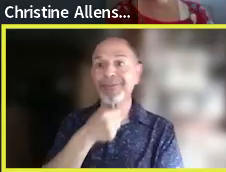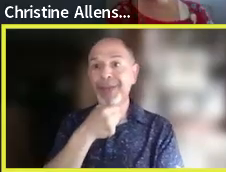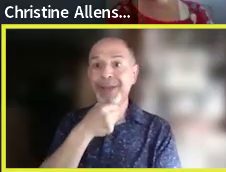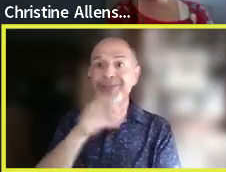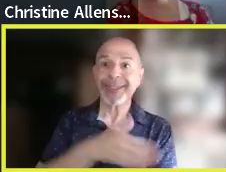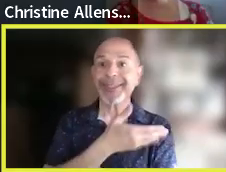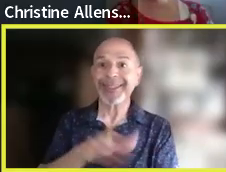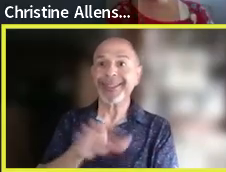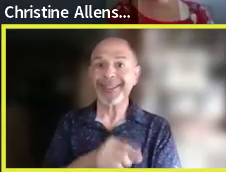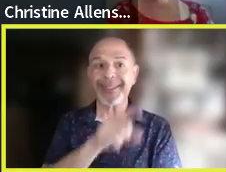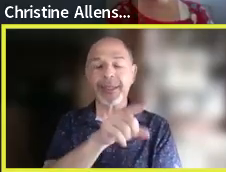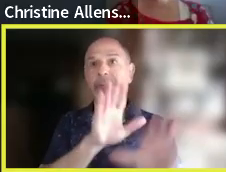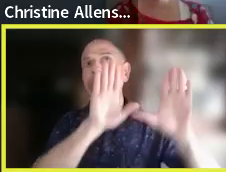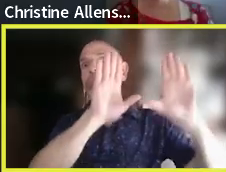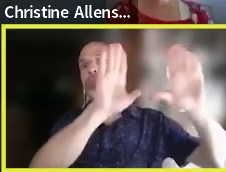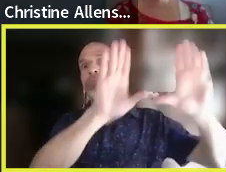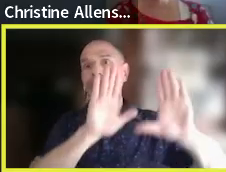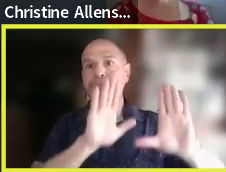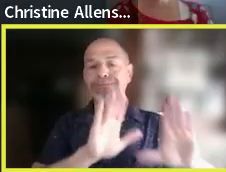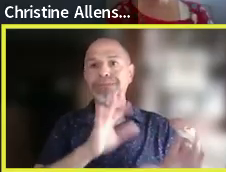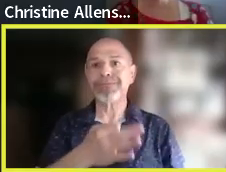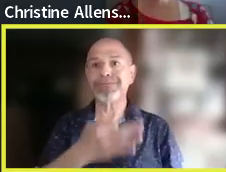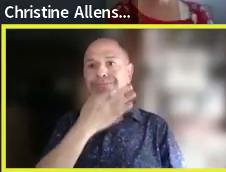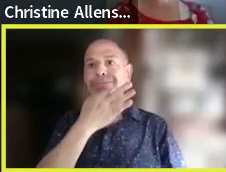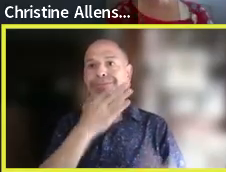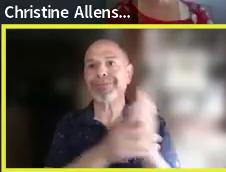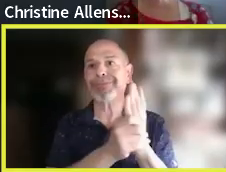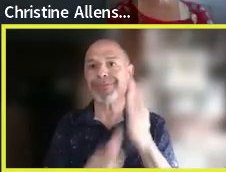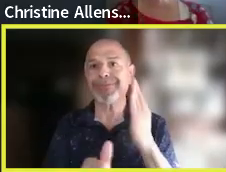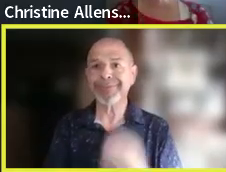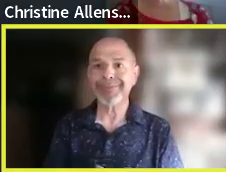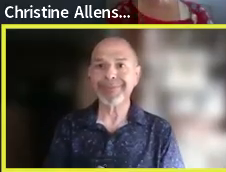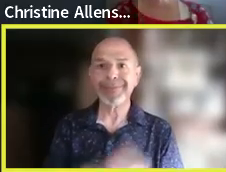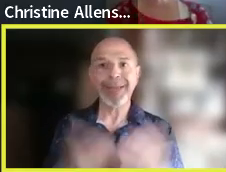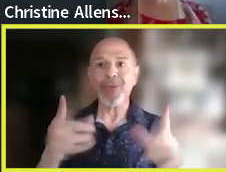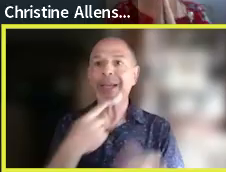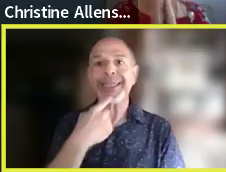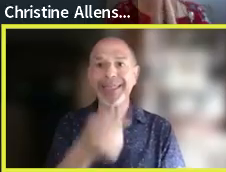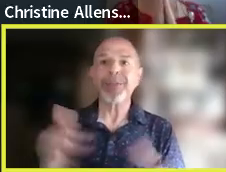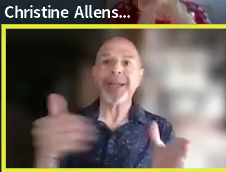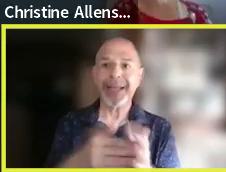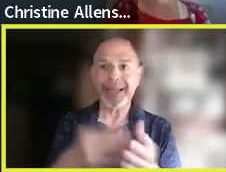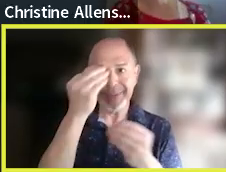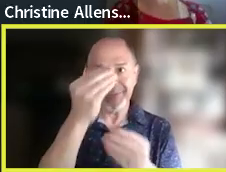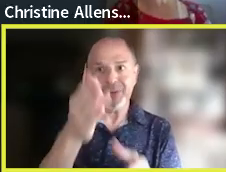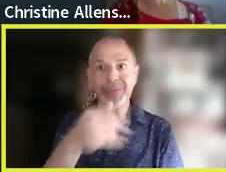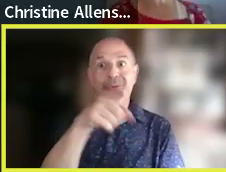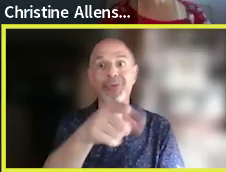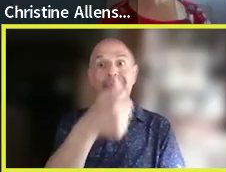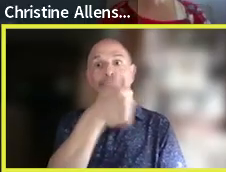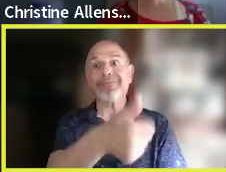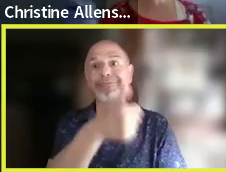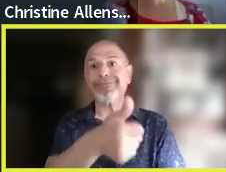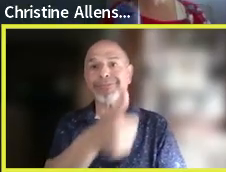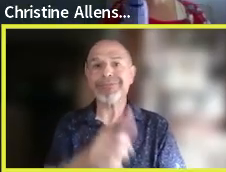But he was amazing, Michael. You were just, I know I've already said it, but now we've got another audience, and seriously, guys, and we'll put a clip of him